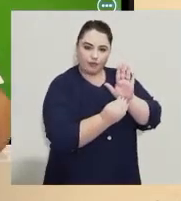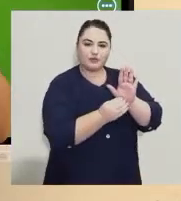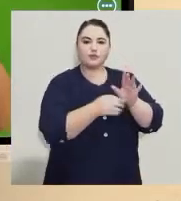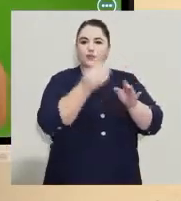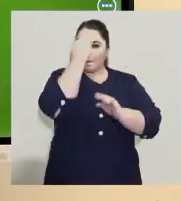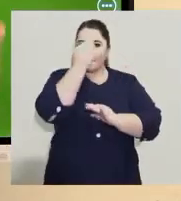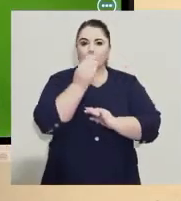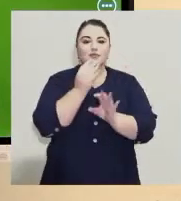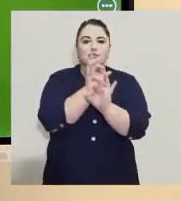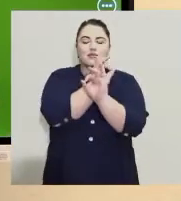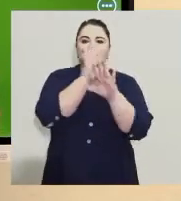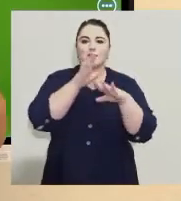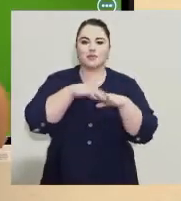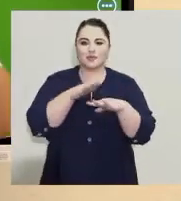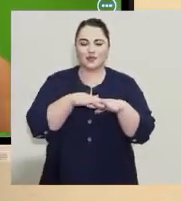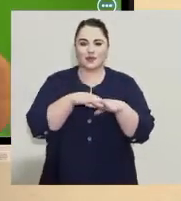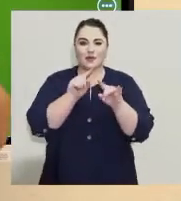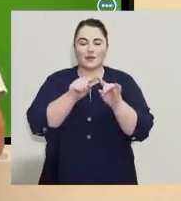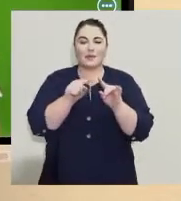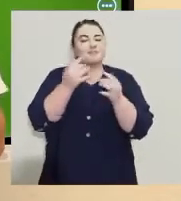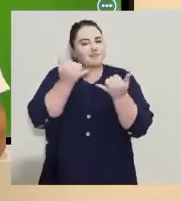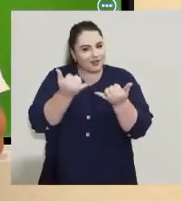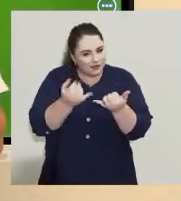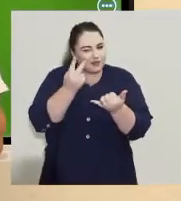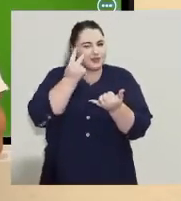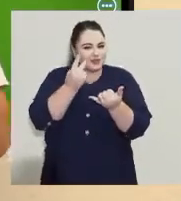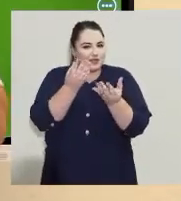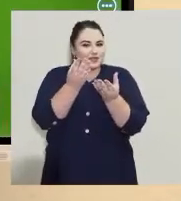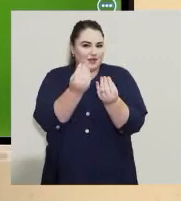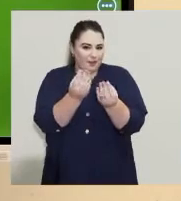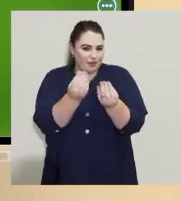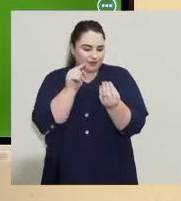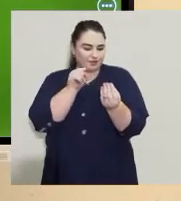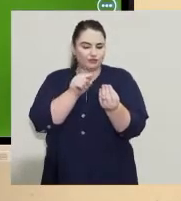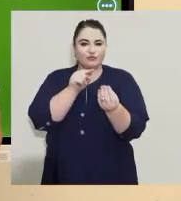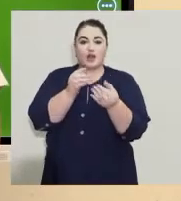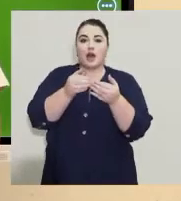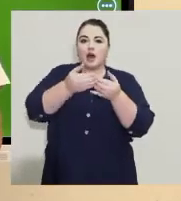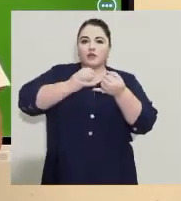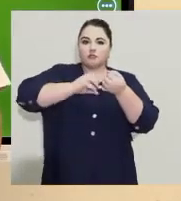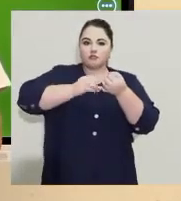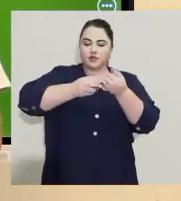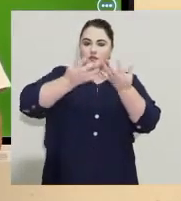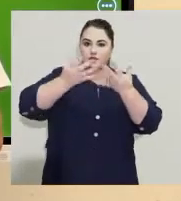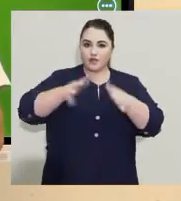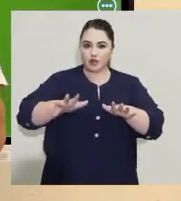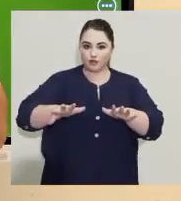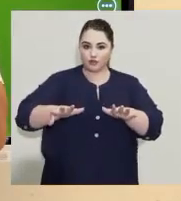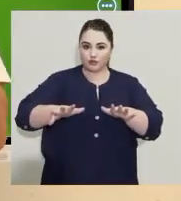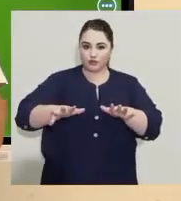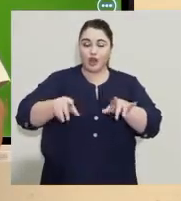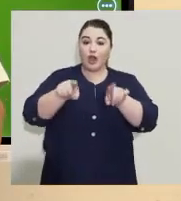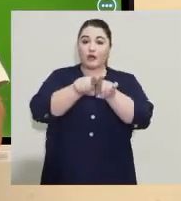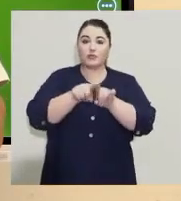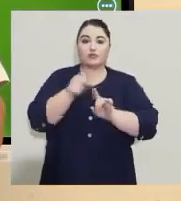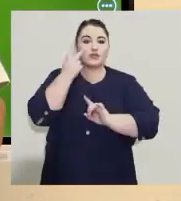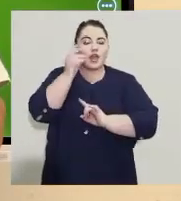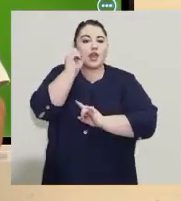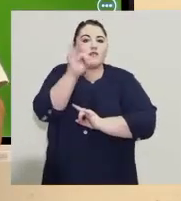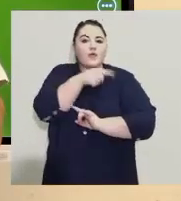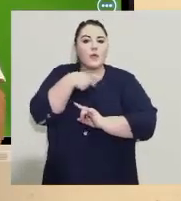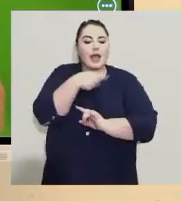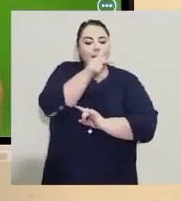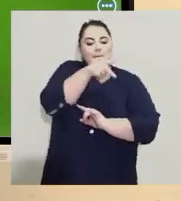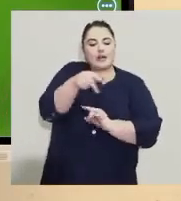graph. Then you have a picture. Then it's even more clear. But let's look at these numbers after the experiment was